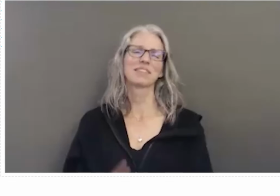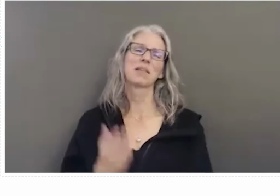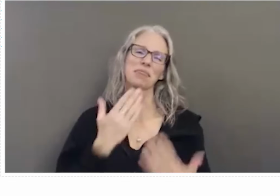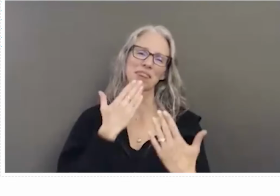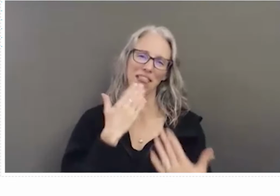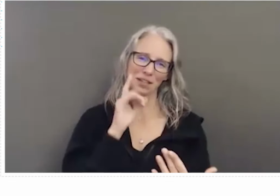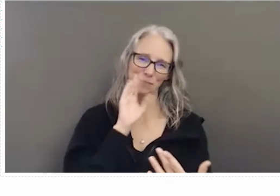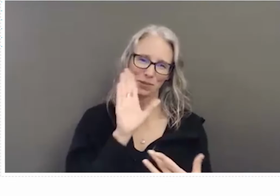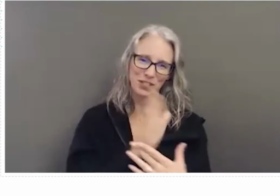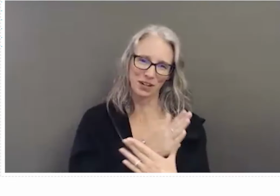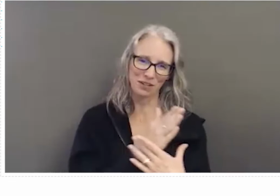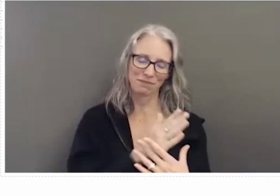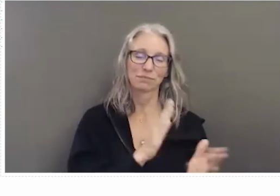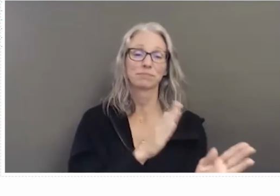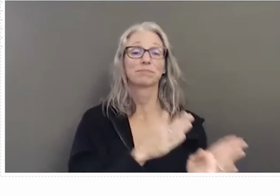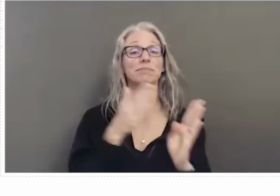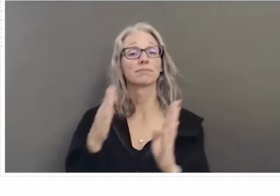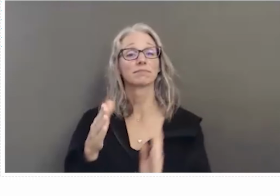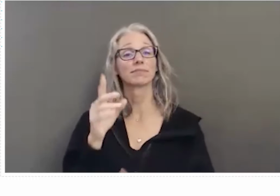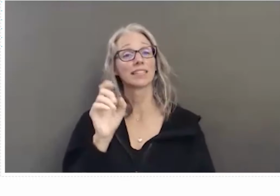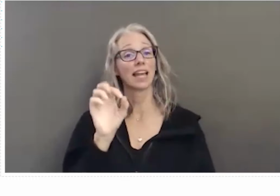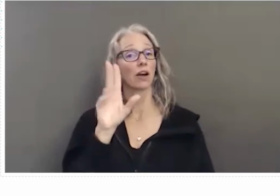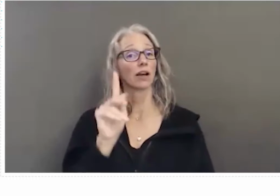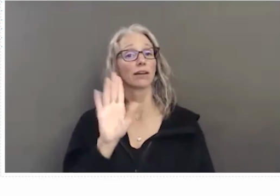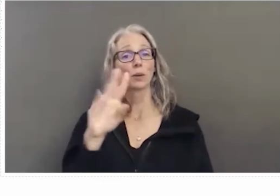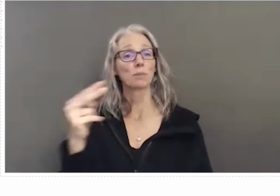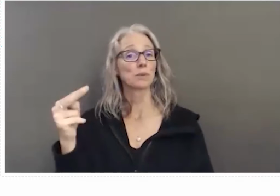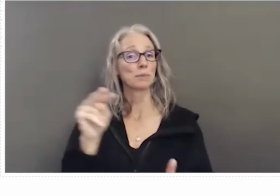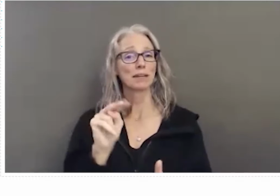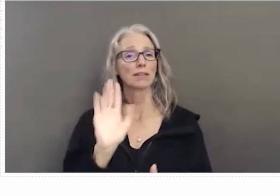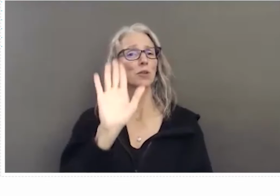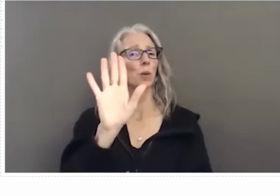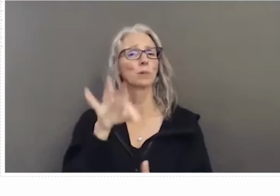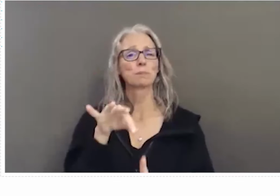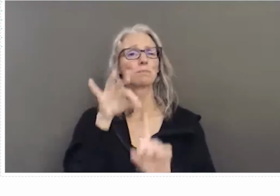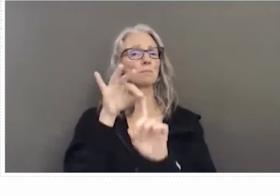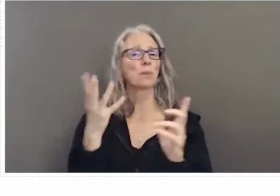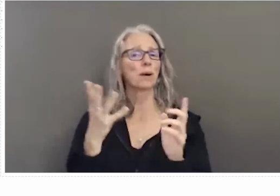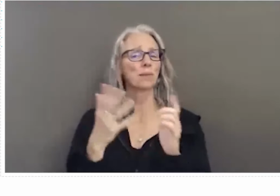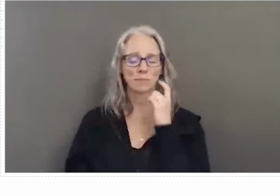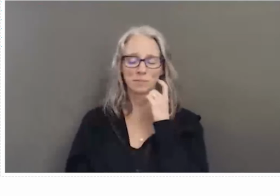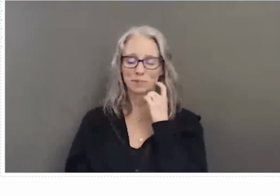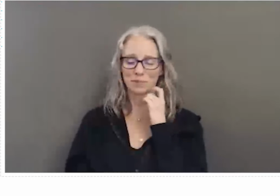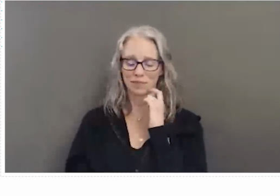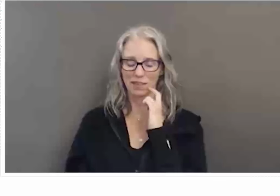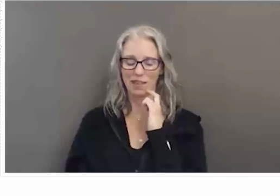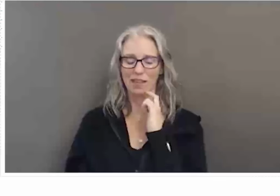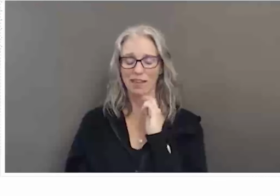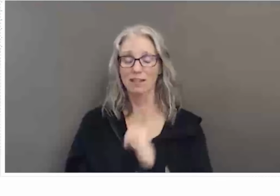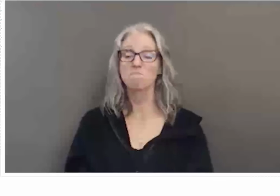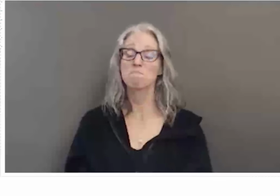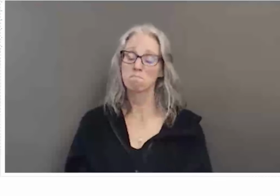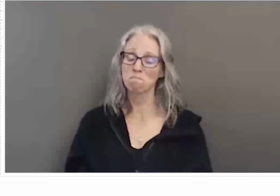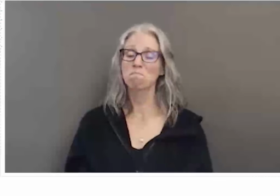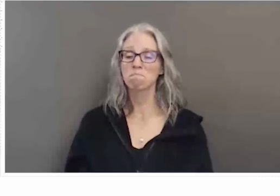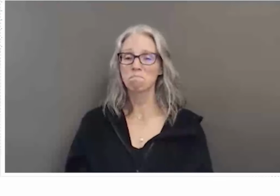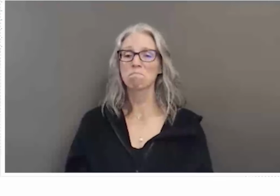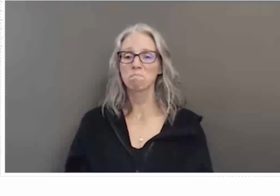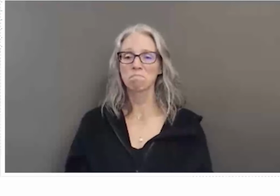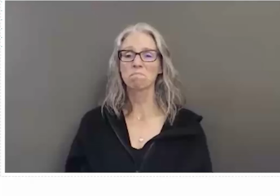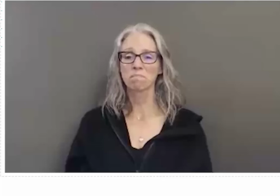sharing that. Derek, from your perspective. Yes, from VACT's perspective,